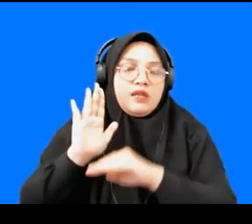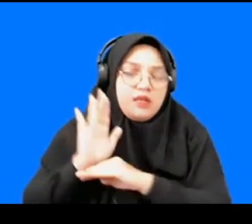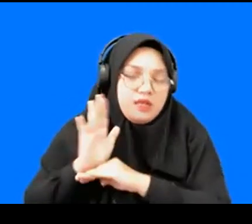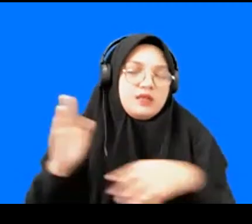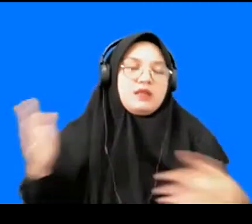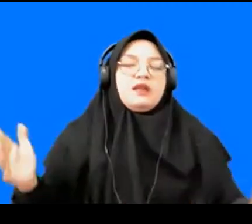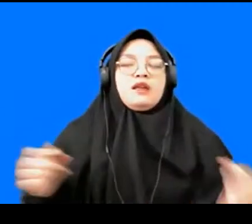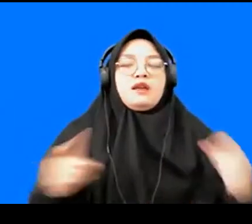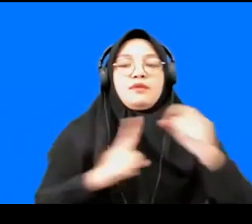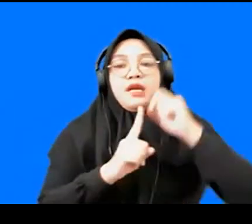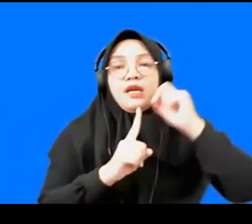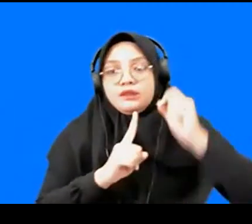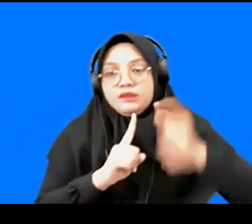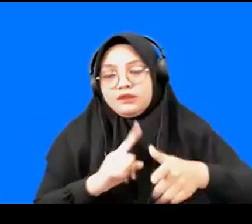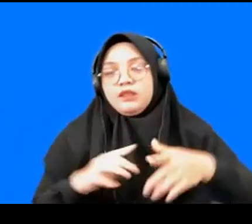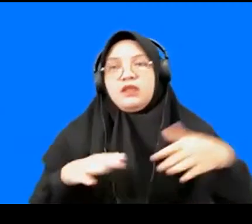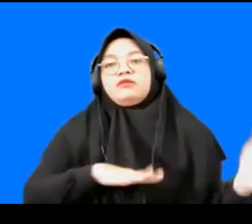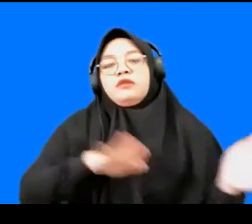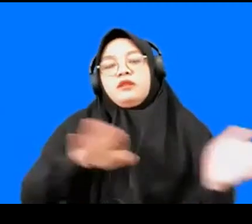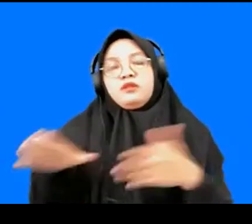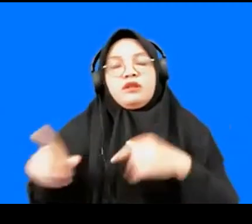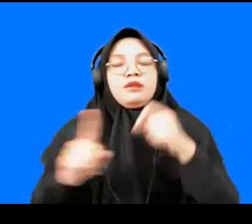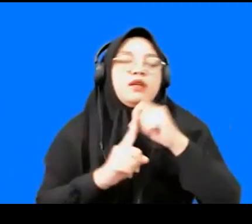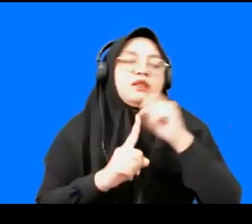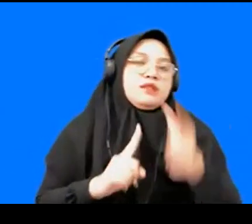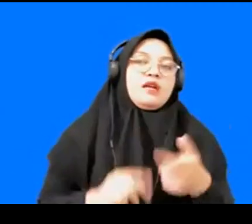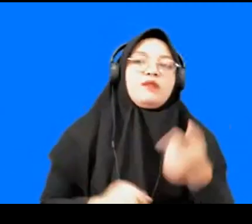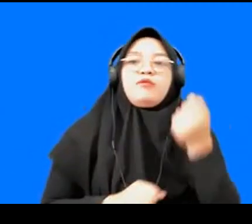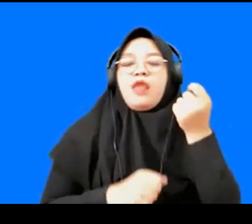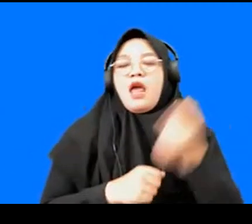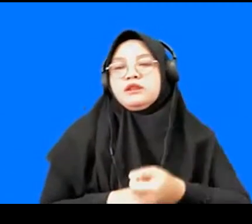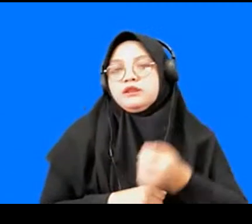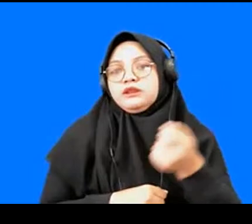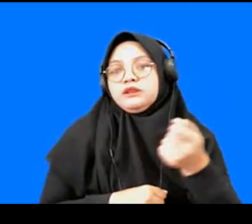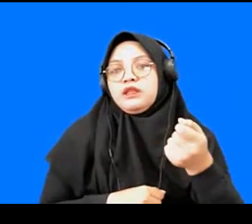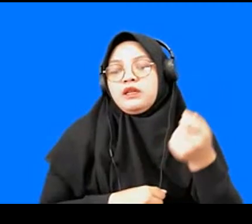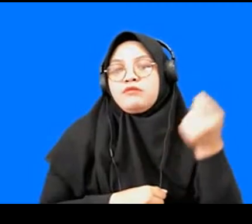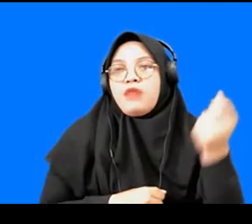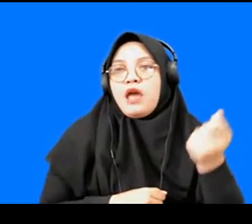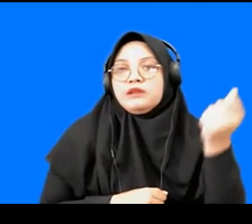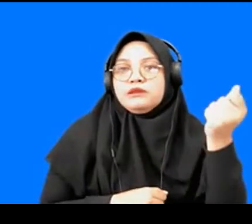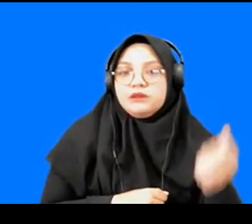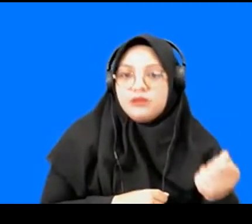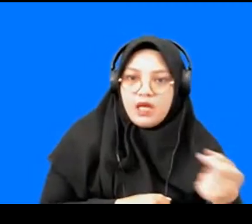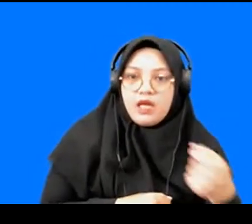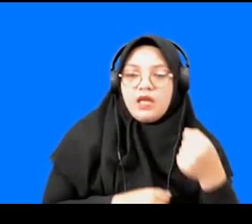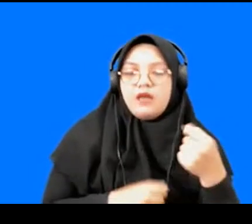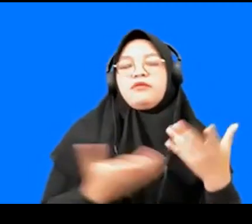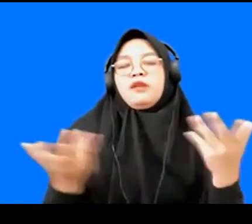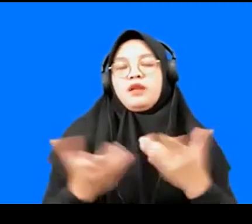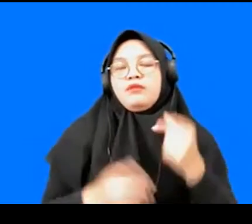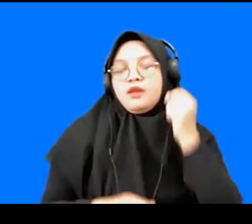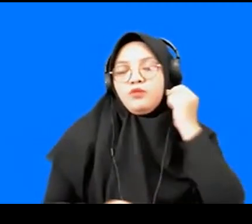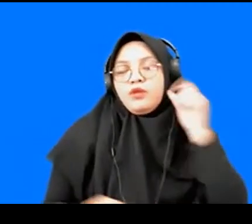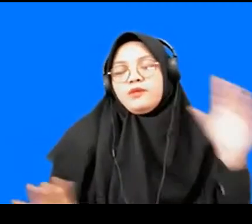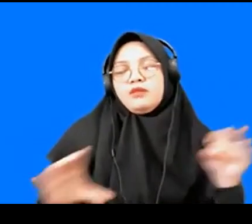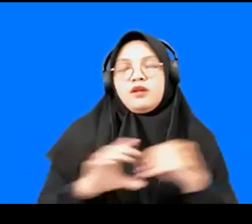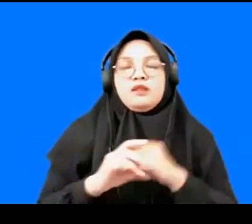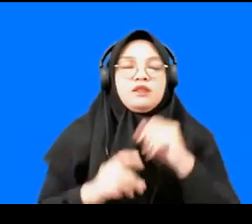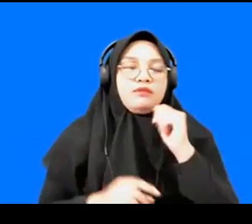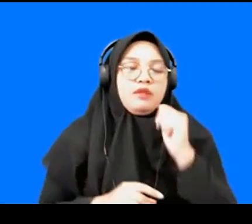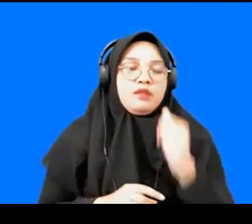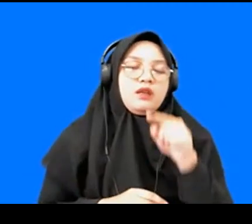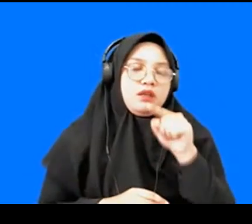have declining women's workforce participation. Mm. That's completely... in contrary to trends